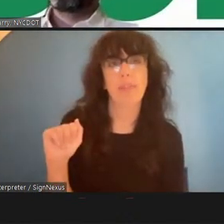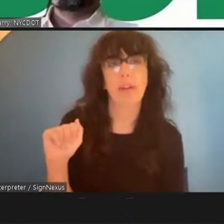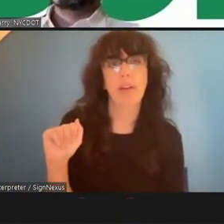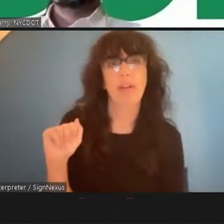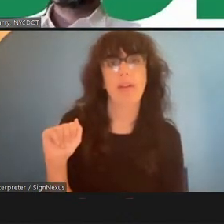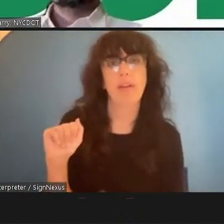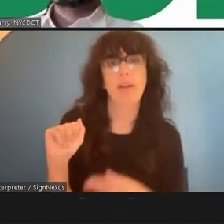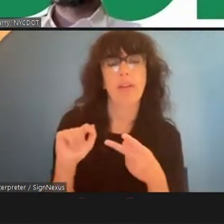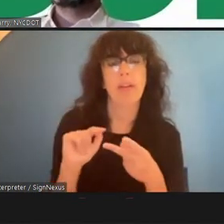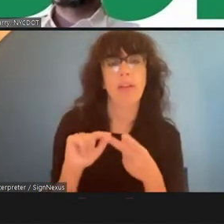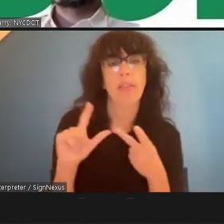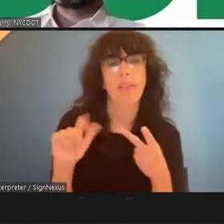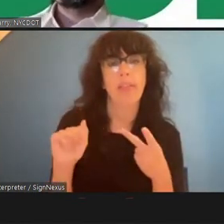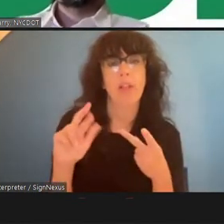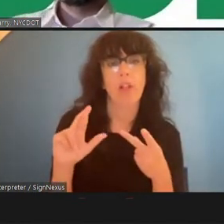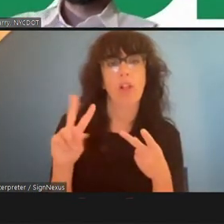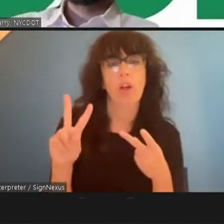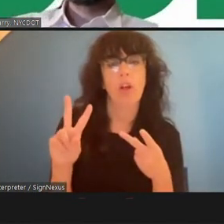taboo